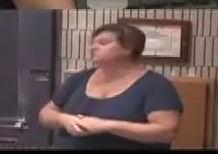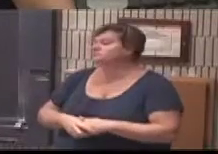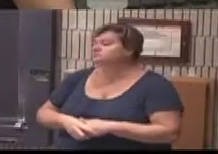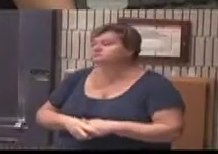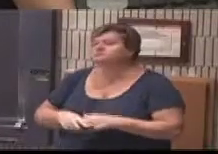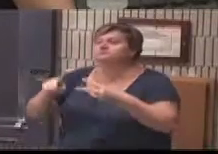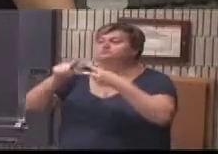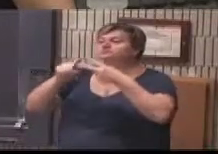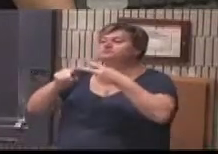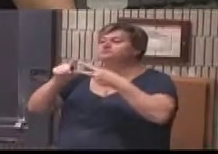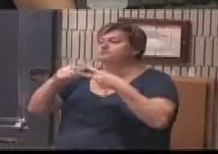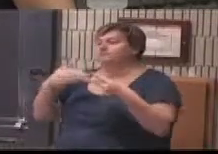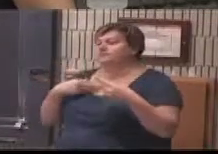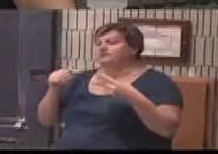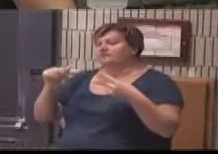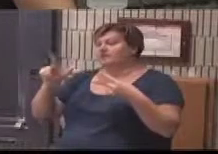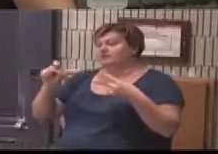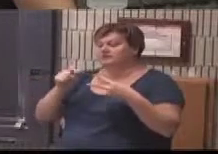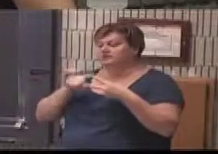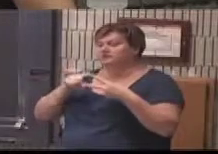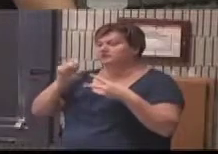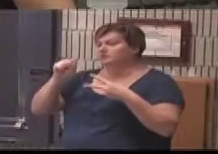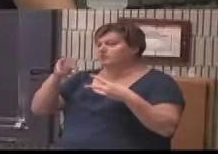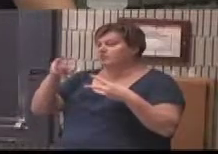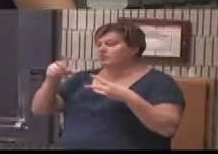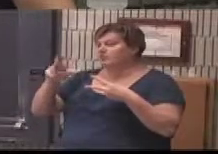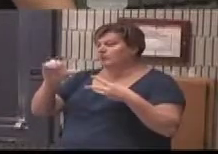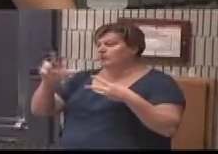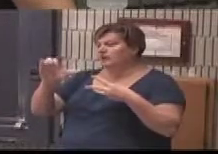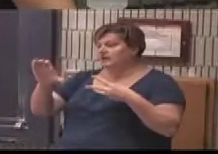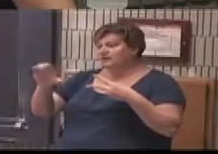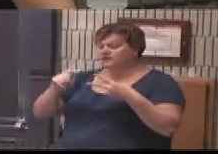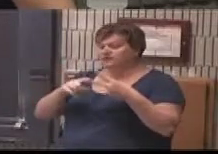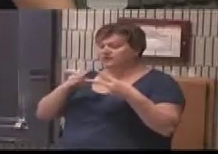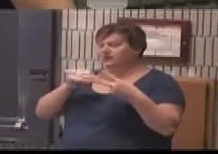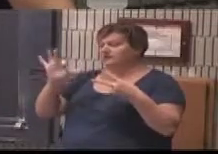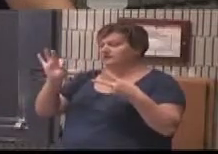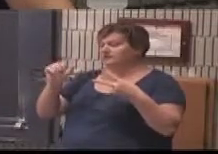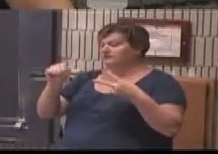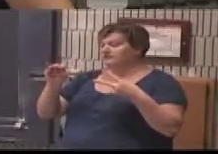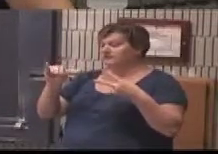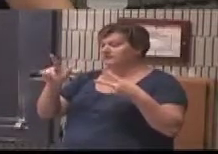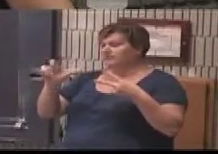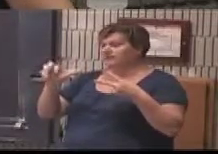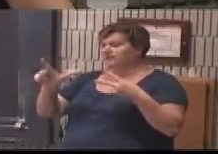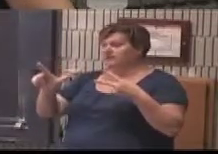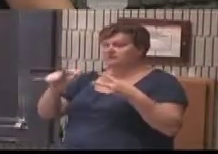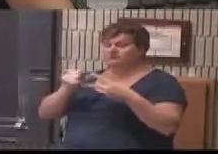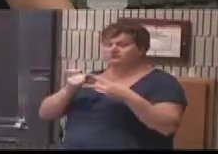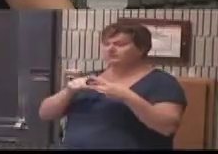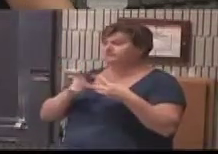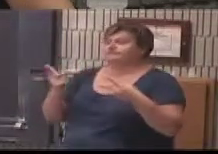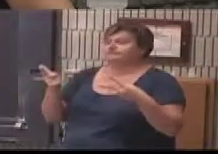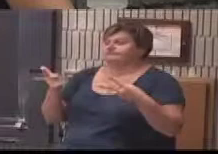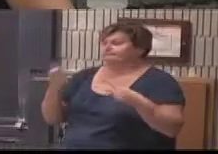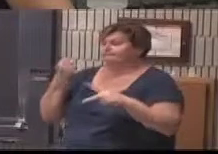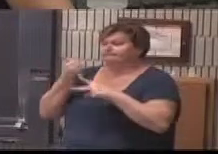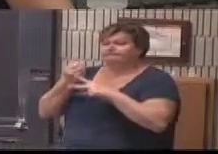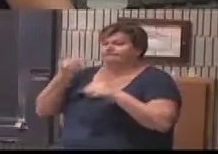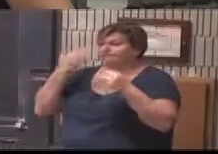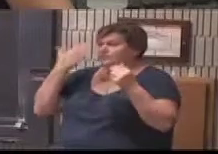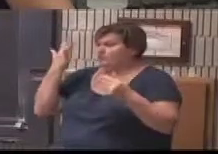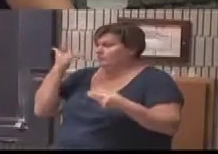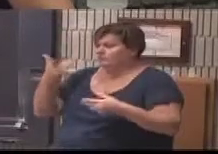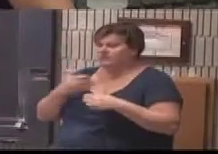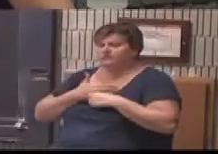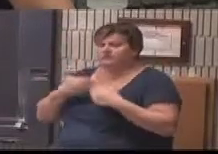There are two forms of ALS, sporadic and familial. Sporadic means we don't know why you have ALS. It doesn't run in your family. We don't know